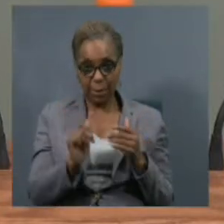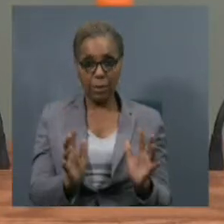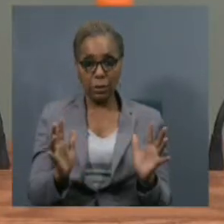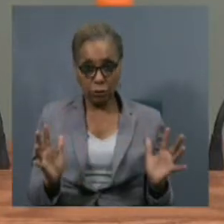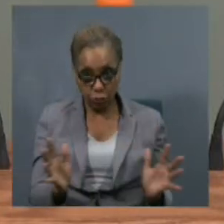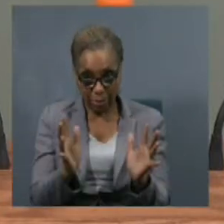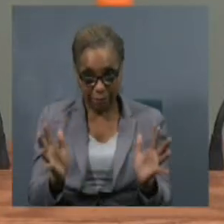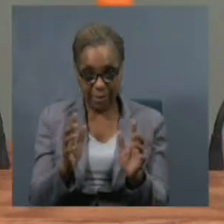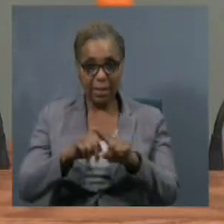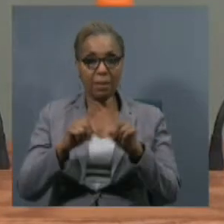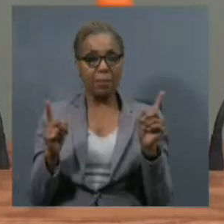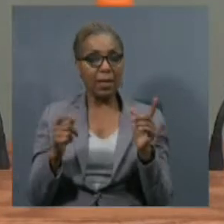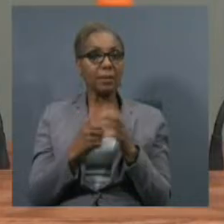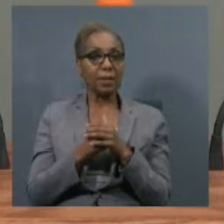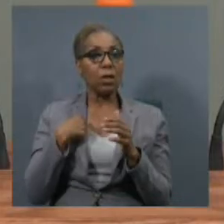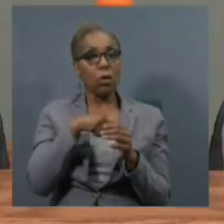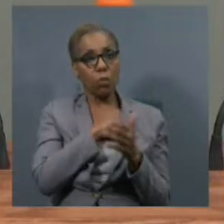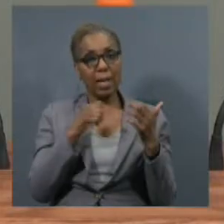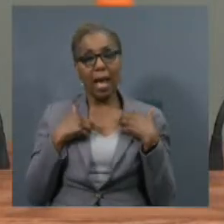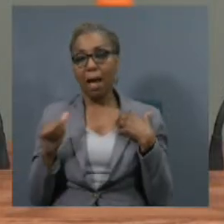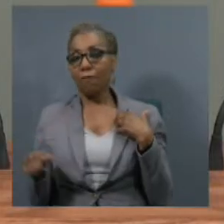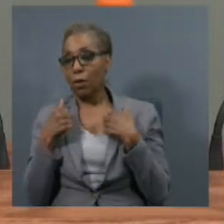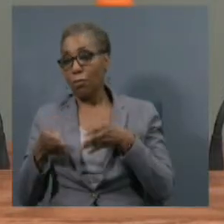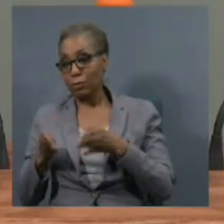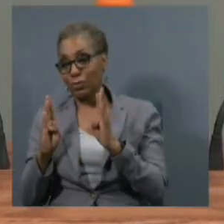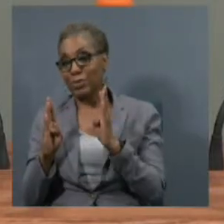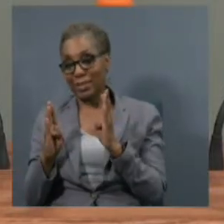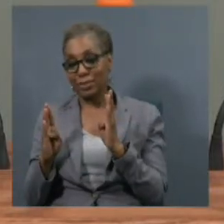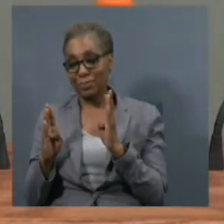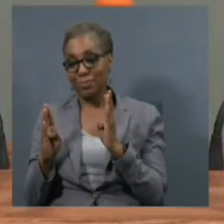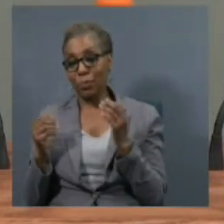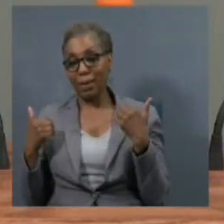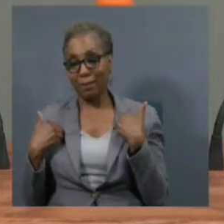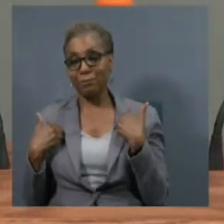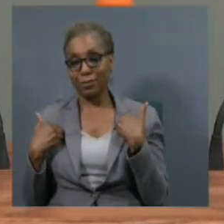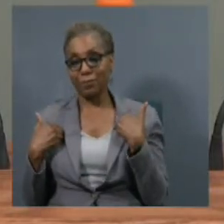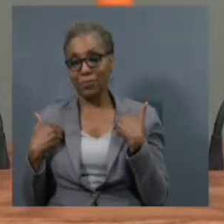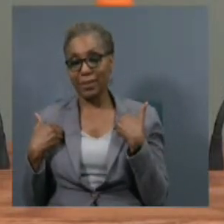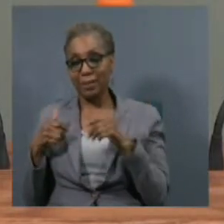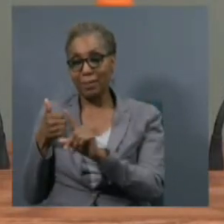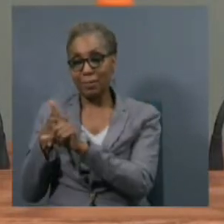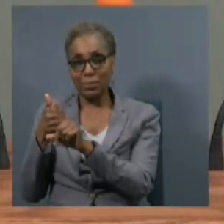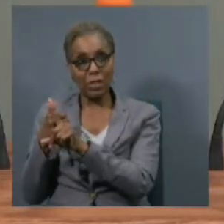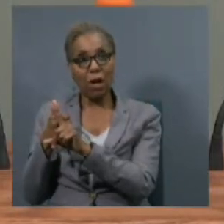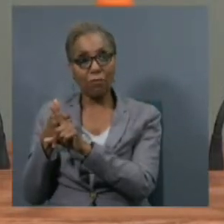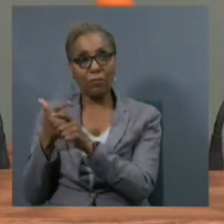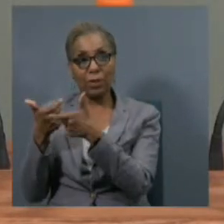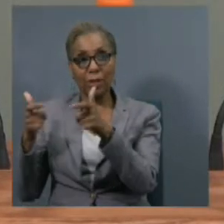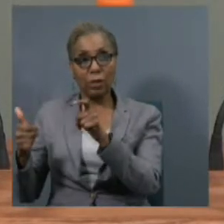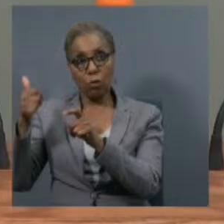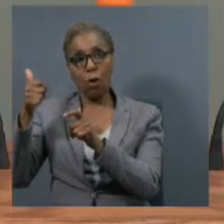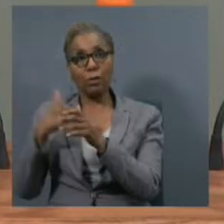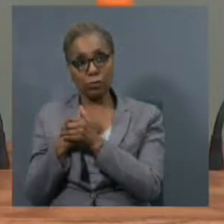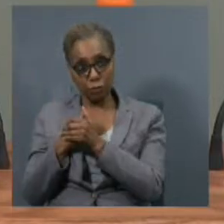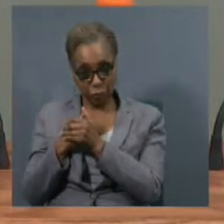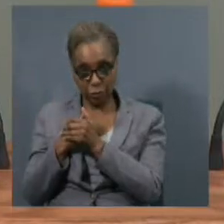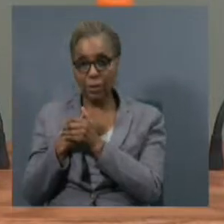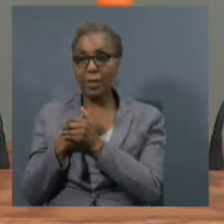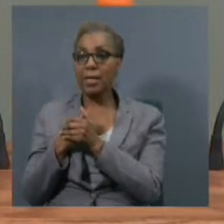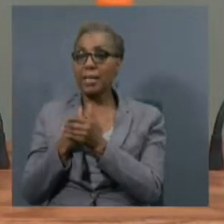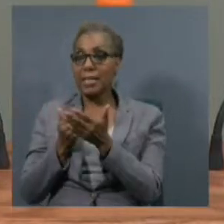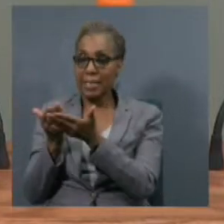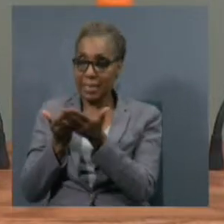data-driven, but we do have other streets that are of a larger carrying